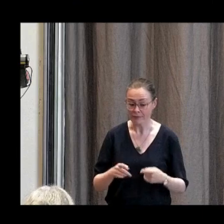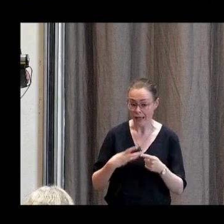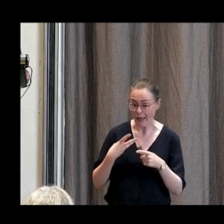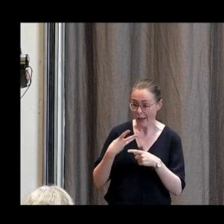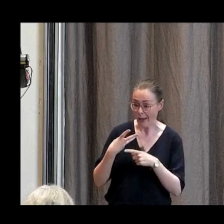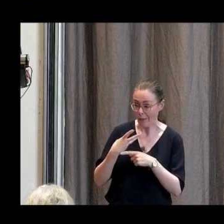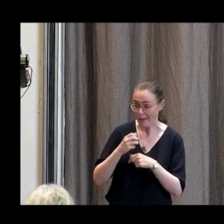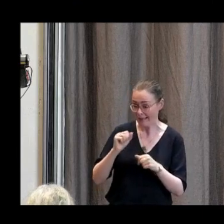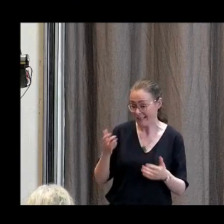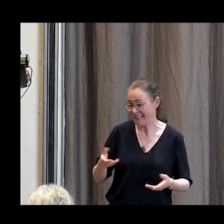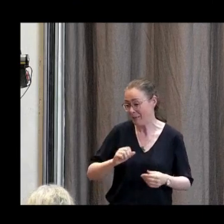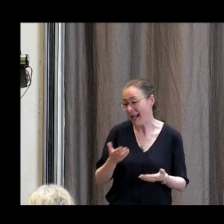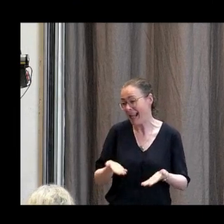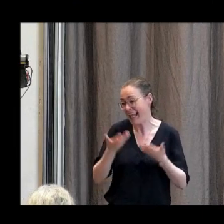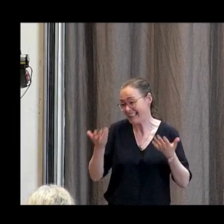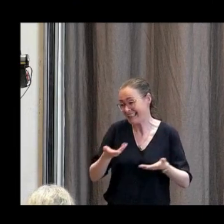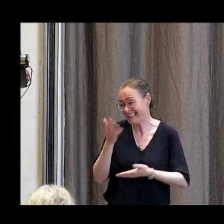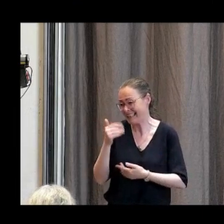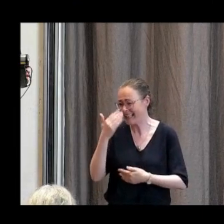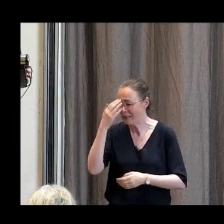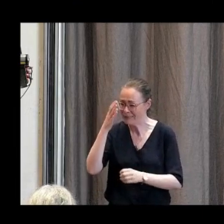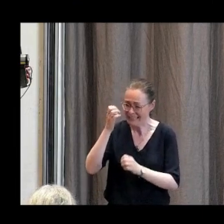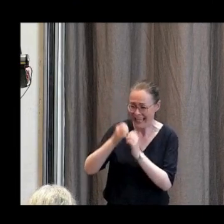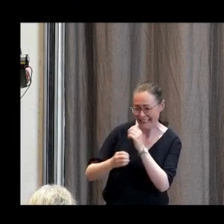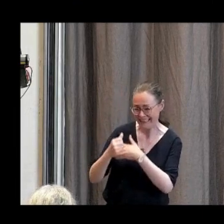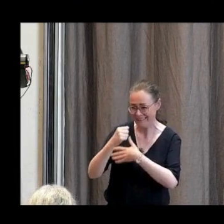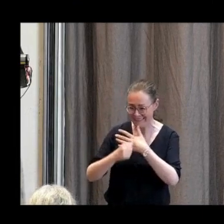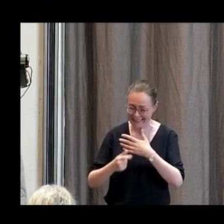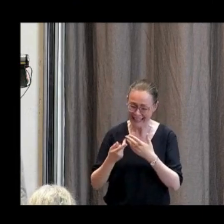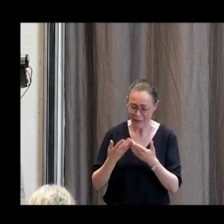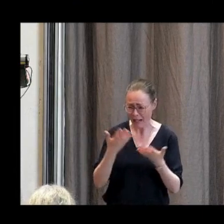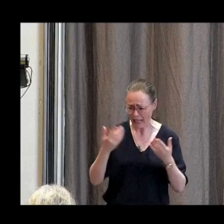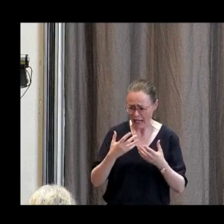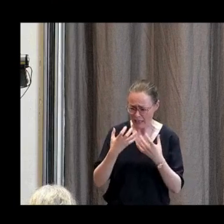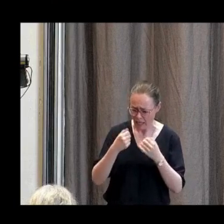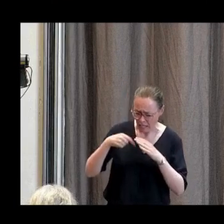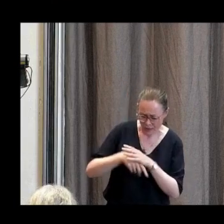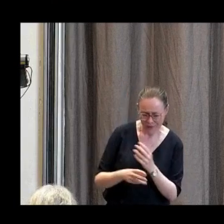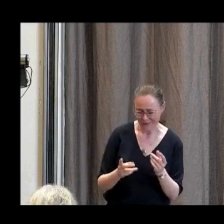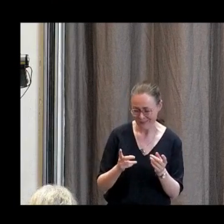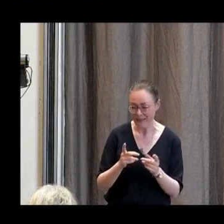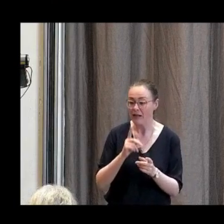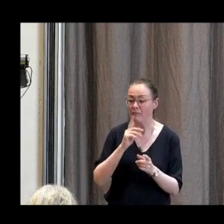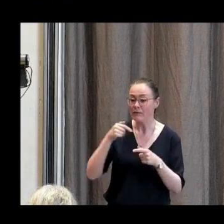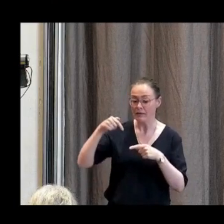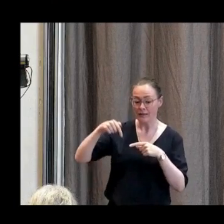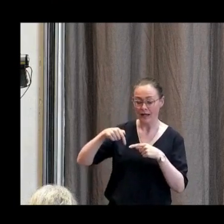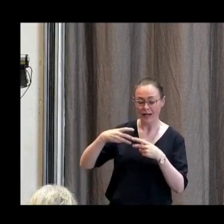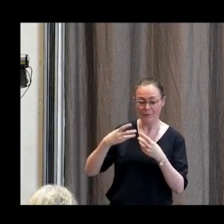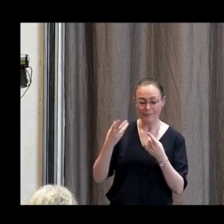I'm going to keep it reasonably light because it's the end of today, and as you'll see throughout my talk, I